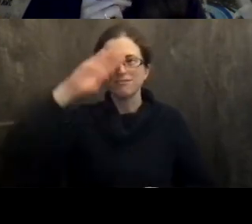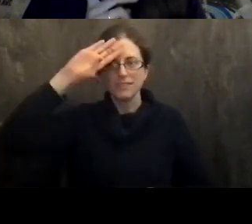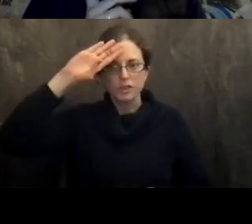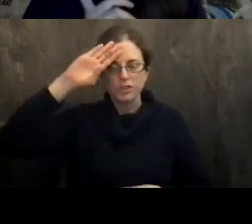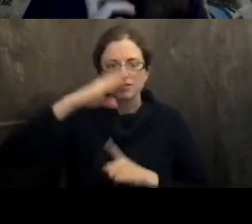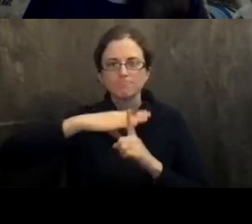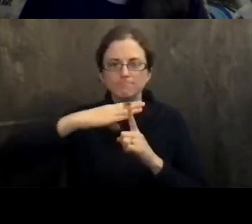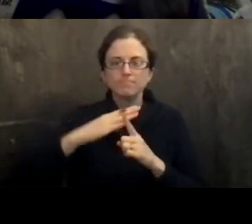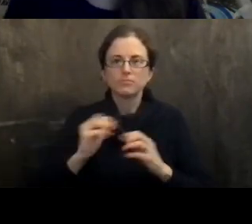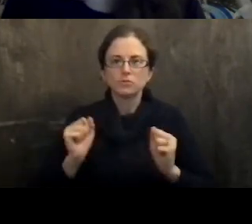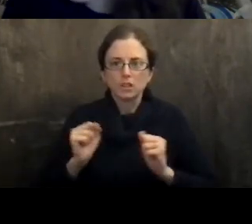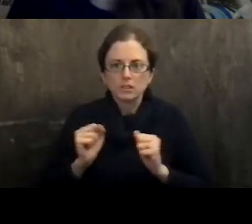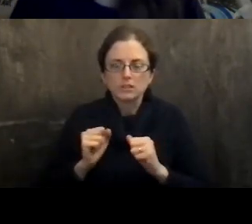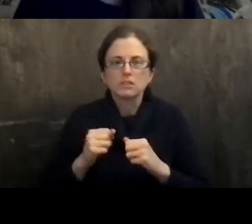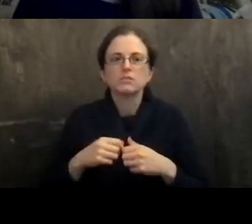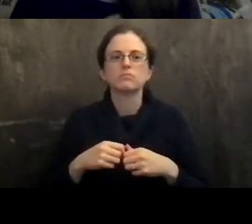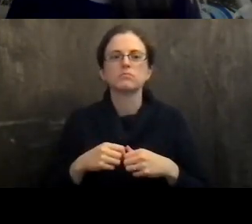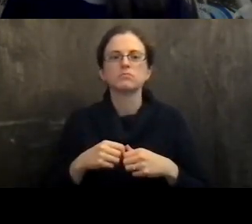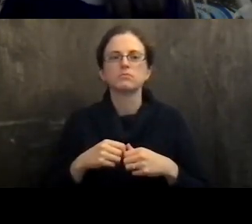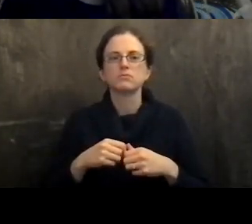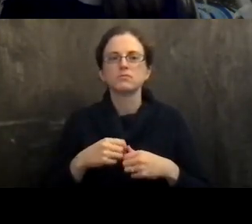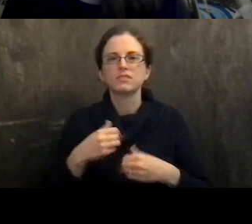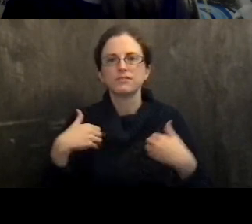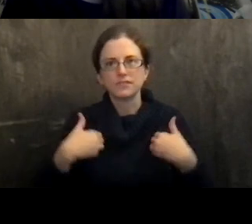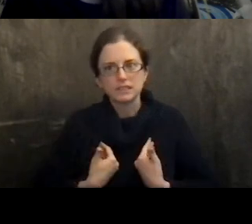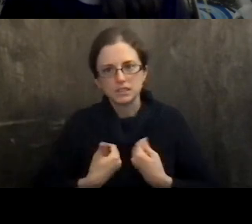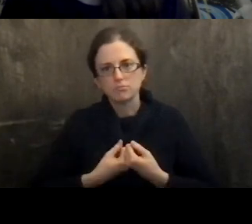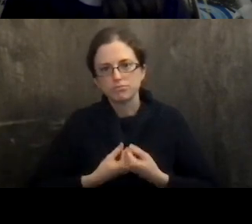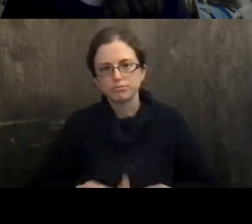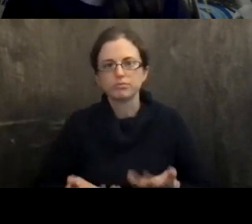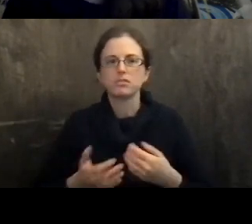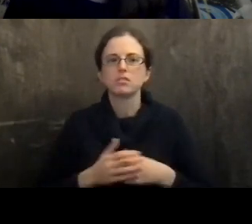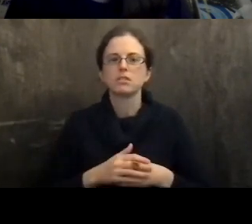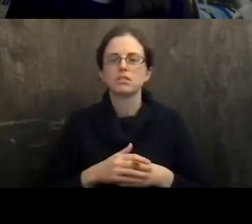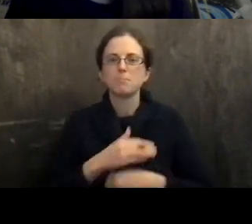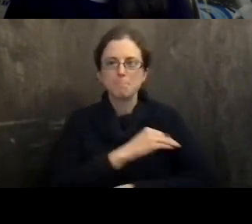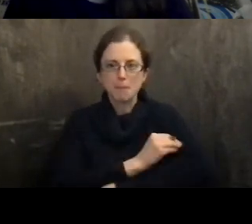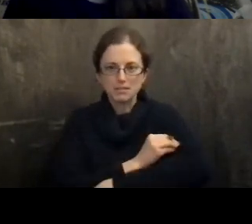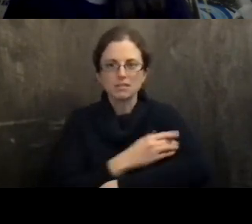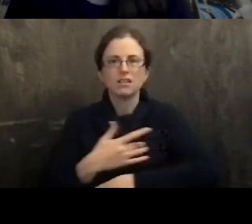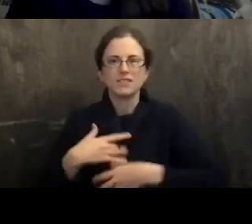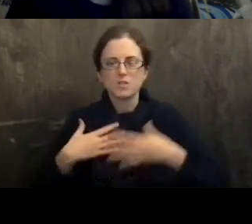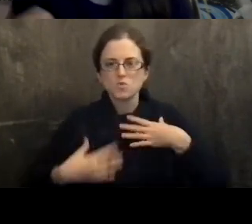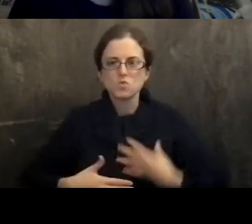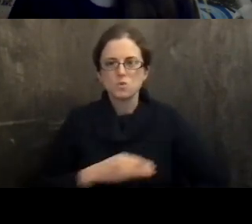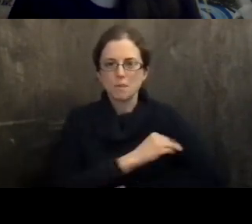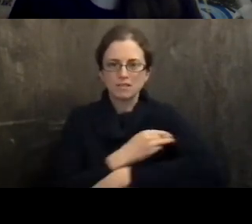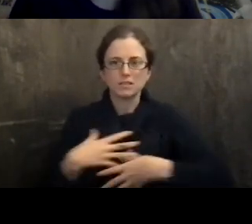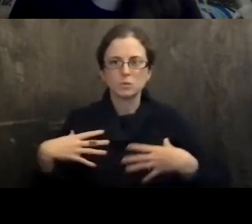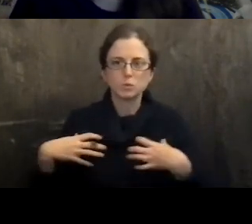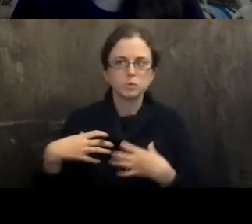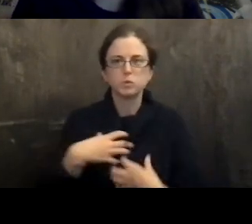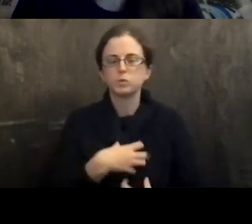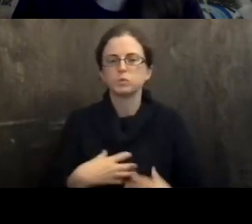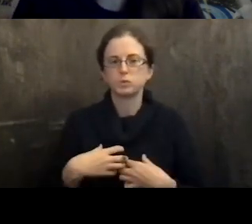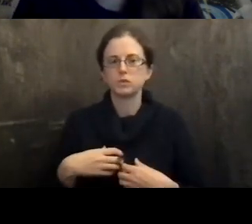nausea. These are common. They can happen in about 30% of people who get the vaccine. They're more common after